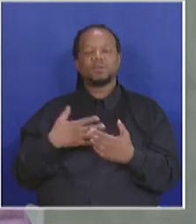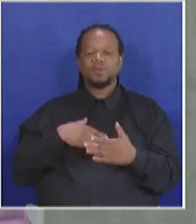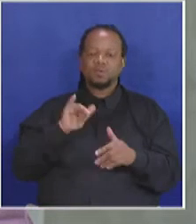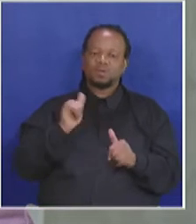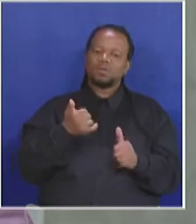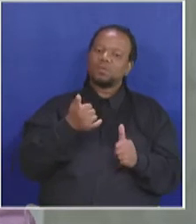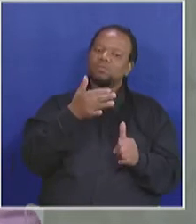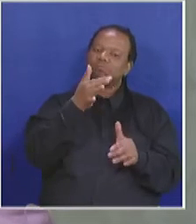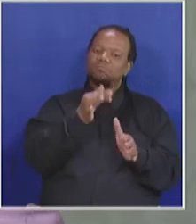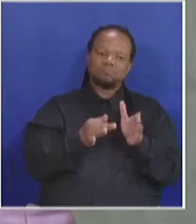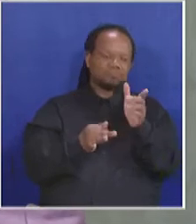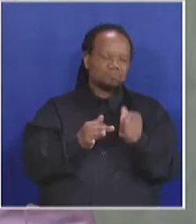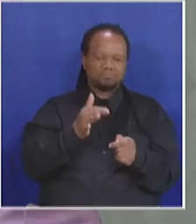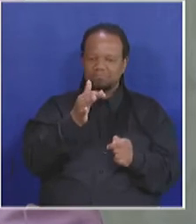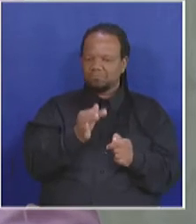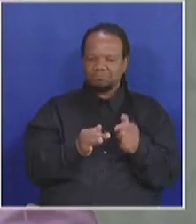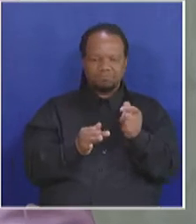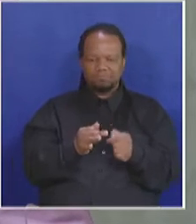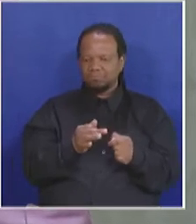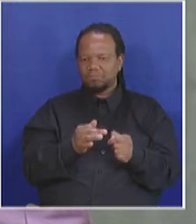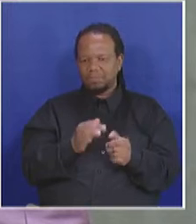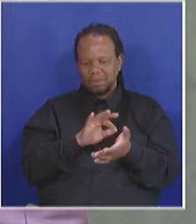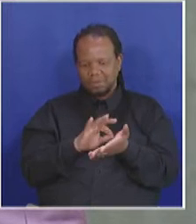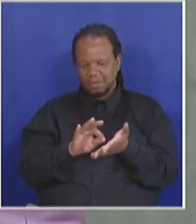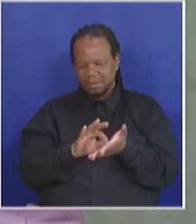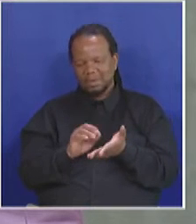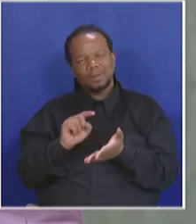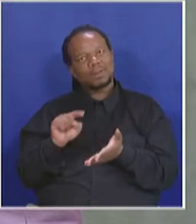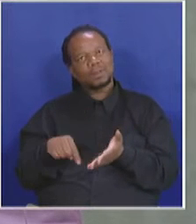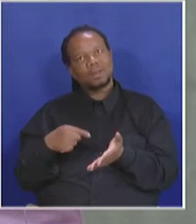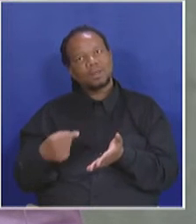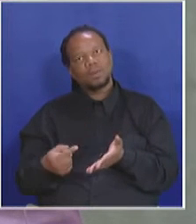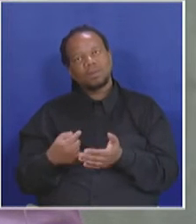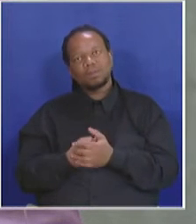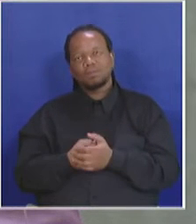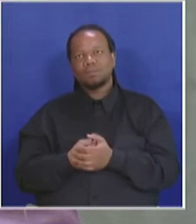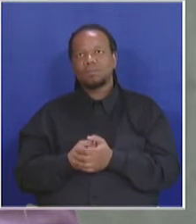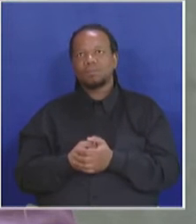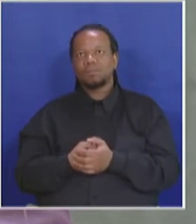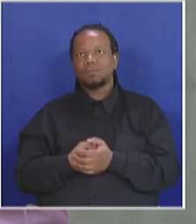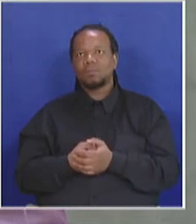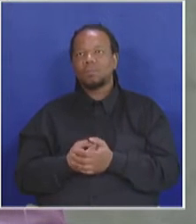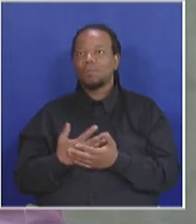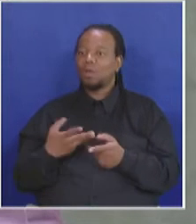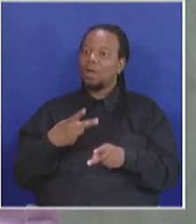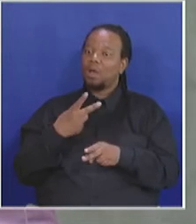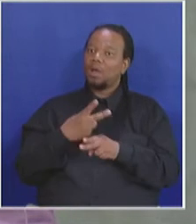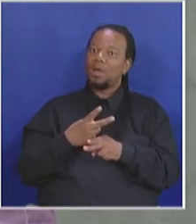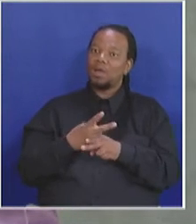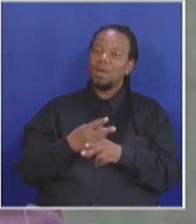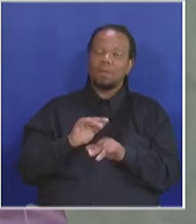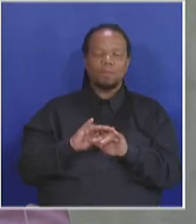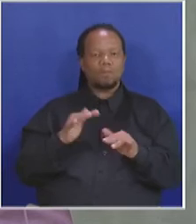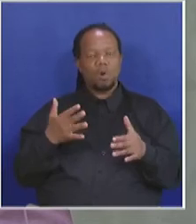surrounding area are not being kept hygiene. The milk tanks on site are too big for the amount of milk being produced. Milk